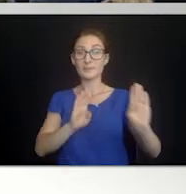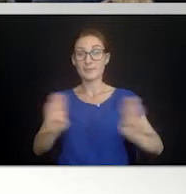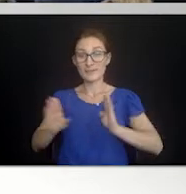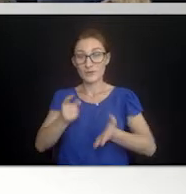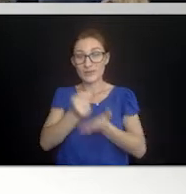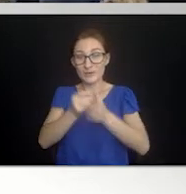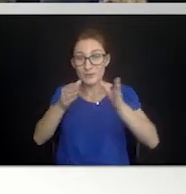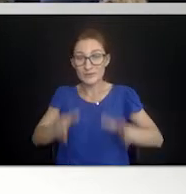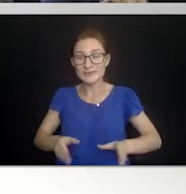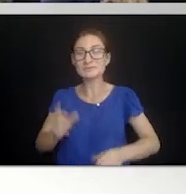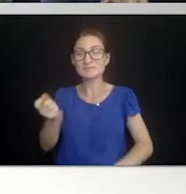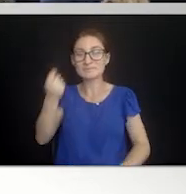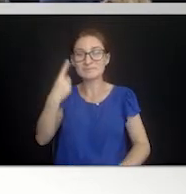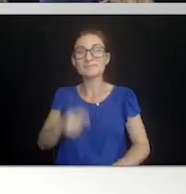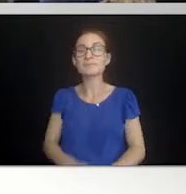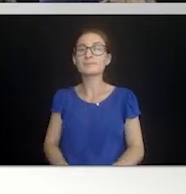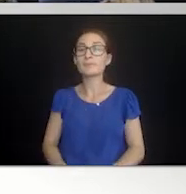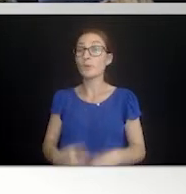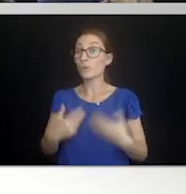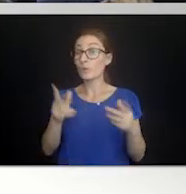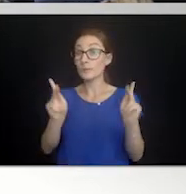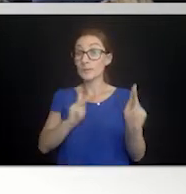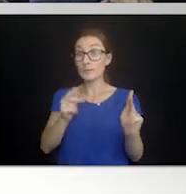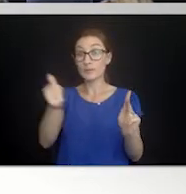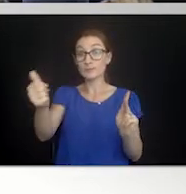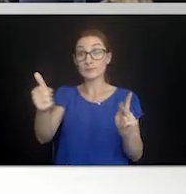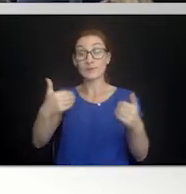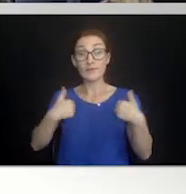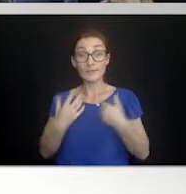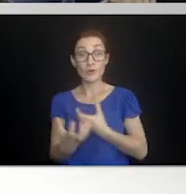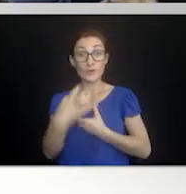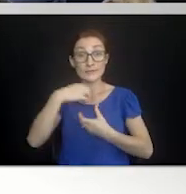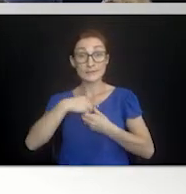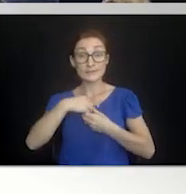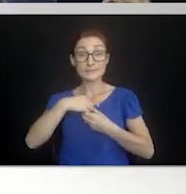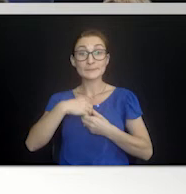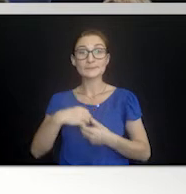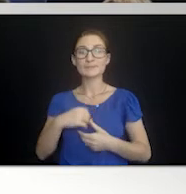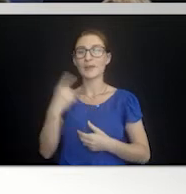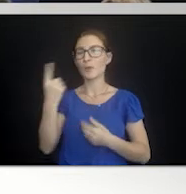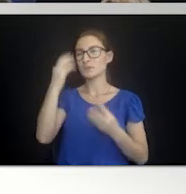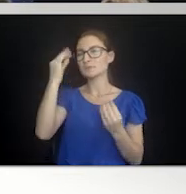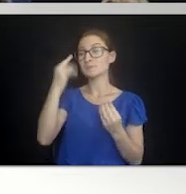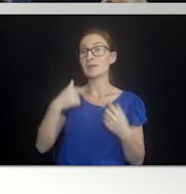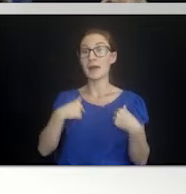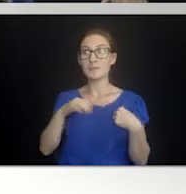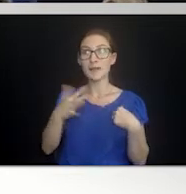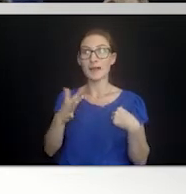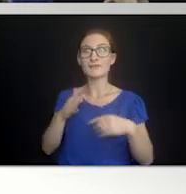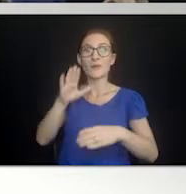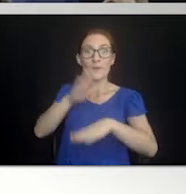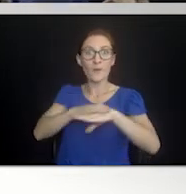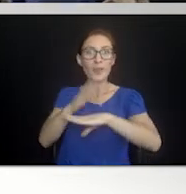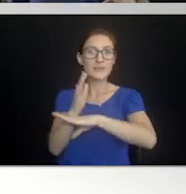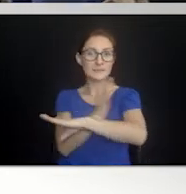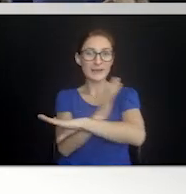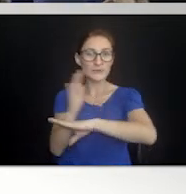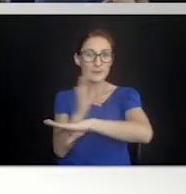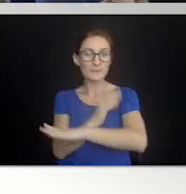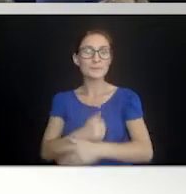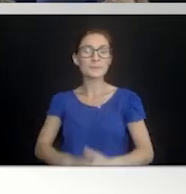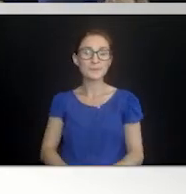Behavior therapists. And how about people on the spectrum? Okay, I always consider myself to be on a little bit, but